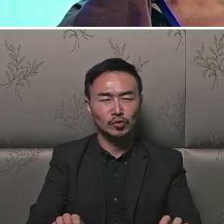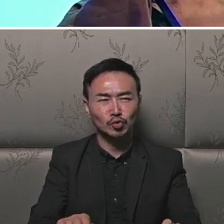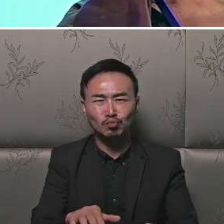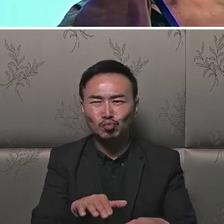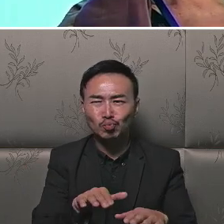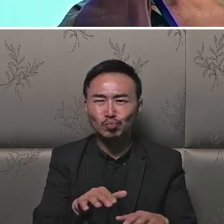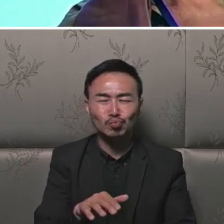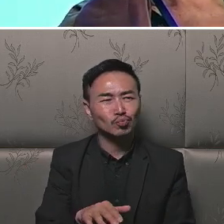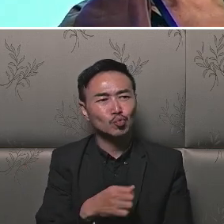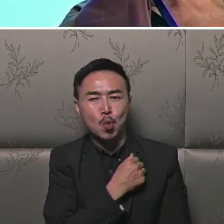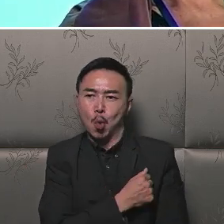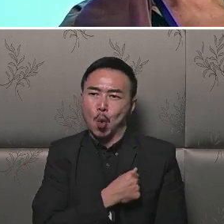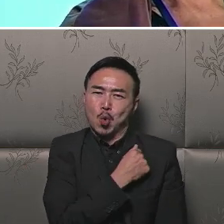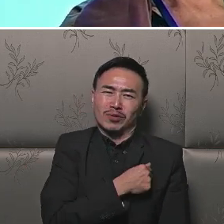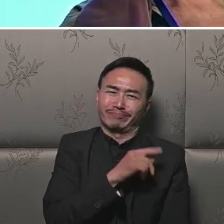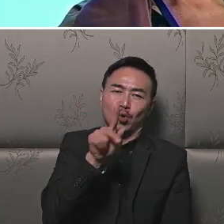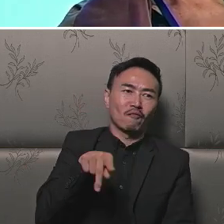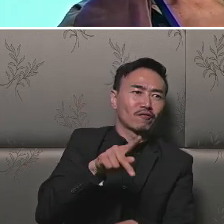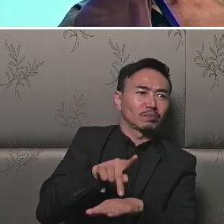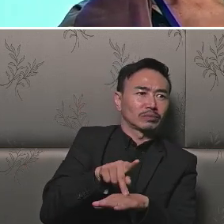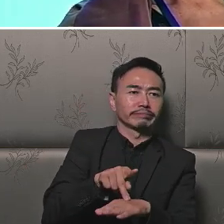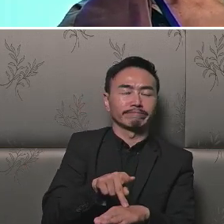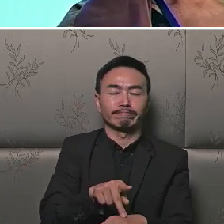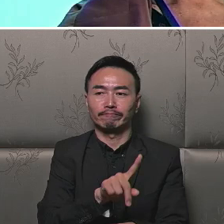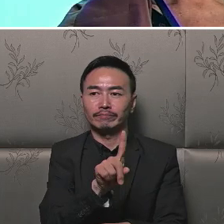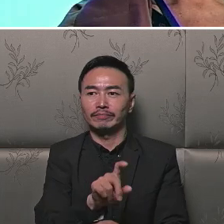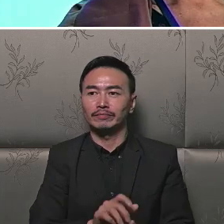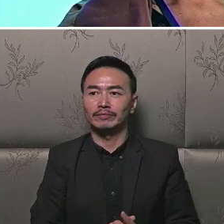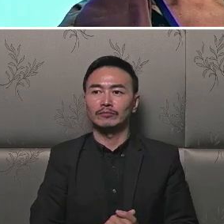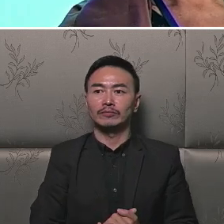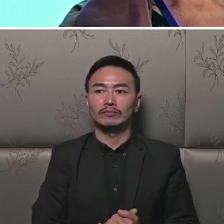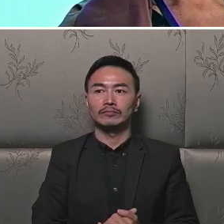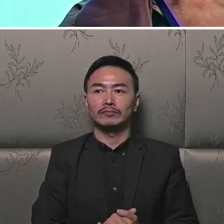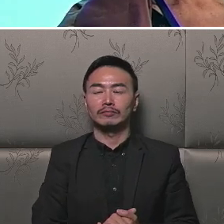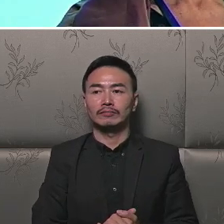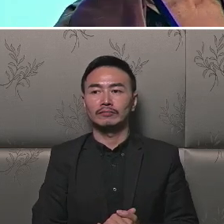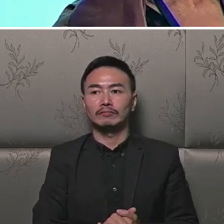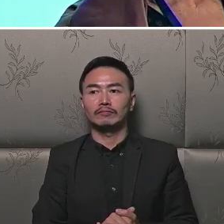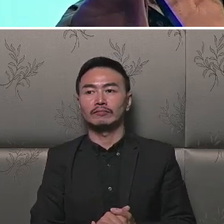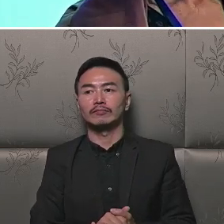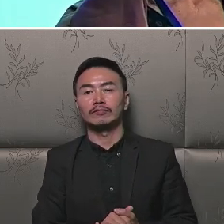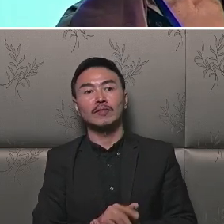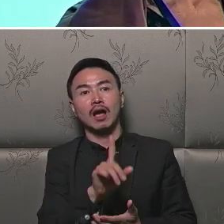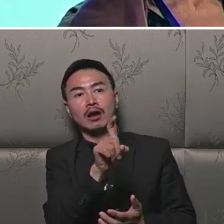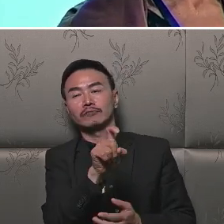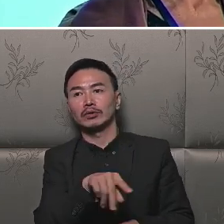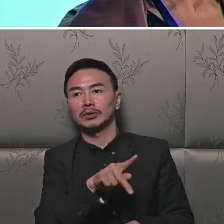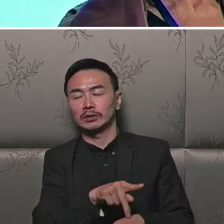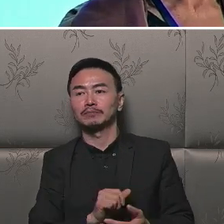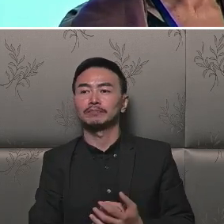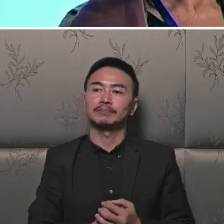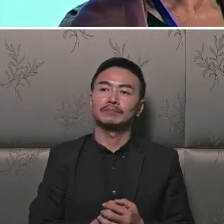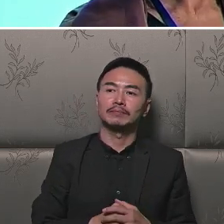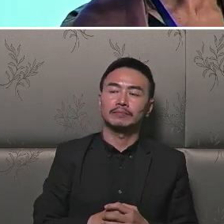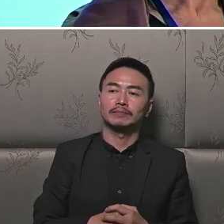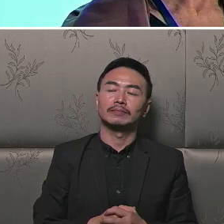do you envisage rolling out the program, which is very intense, very, very